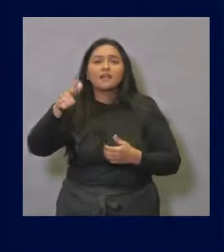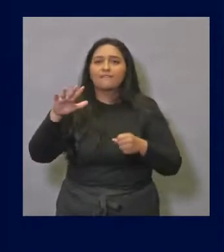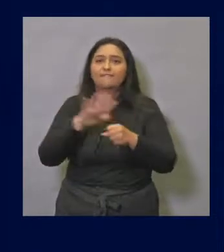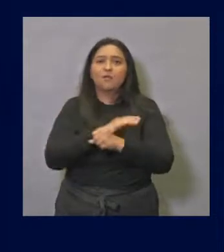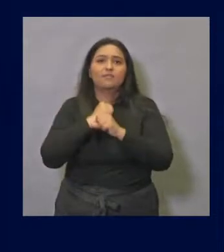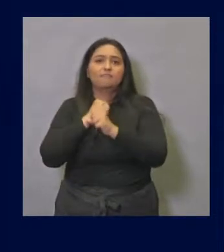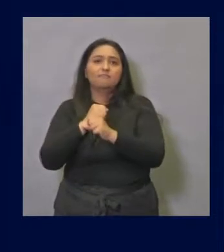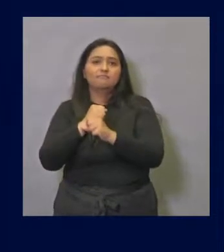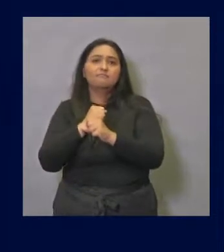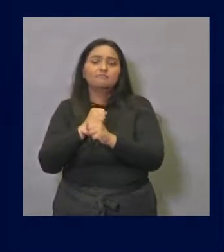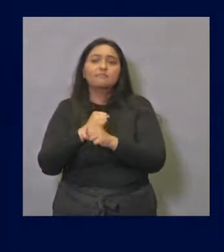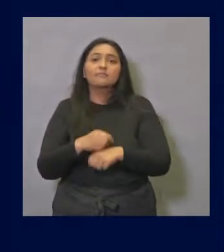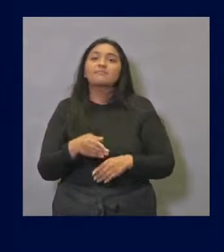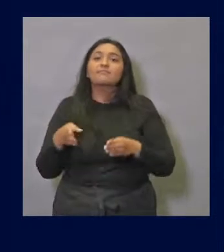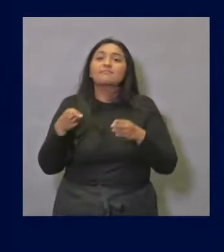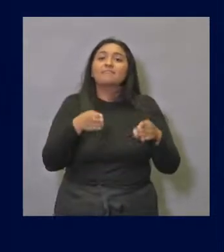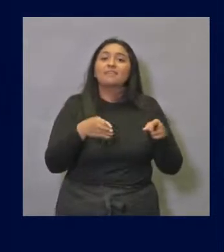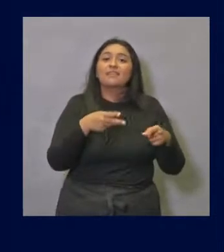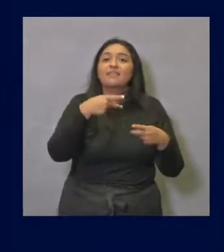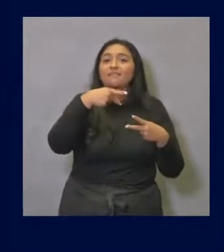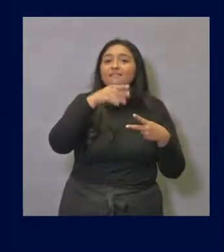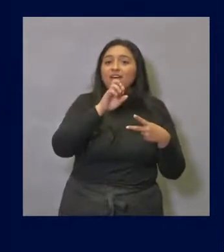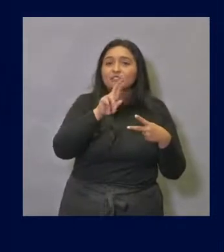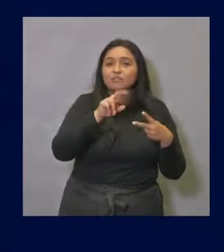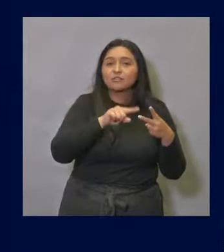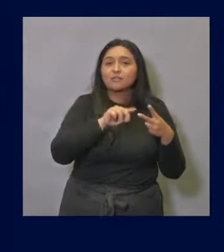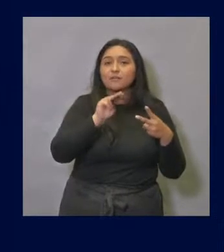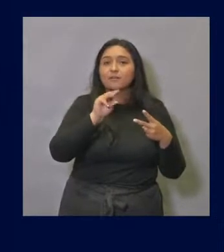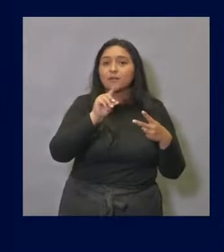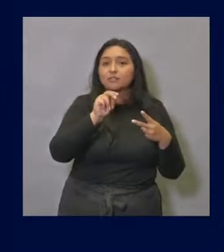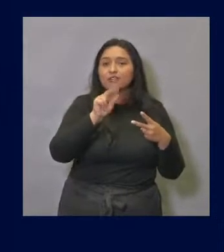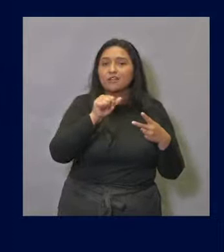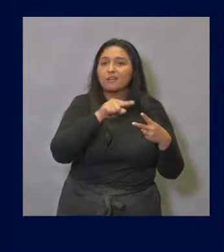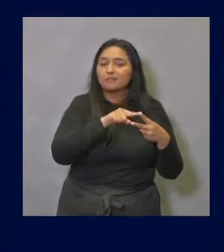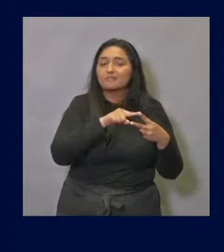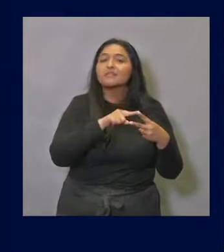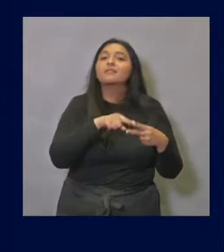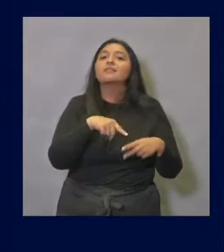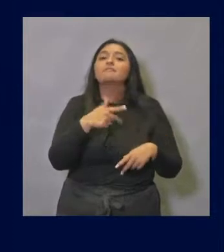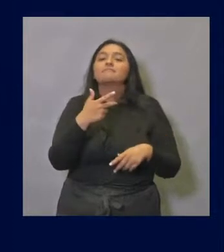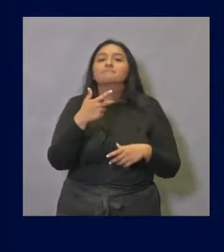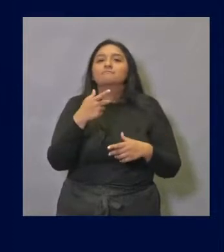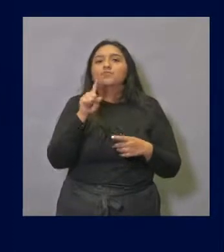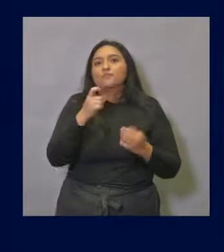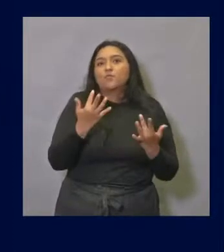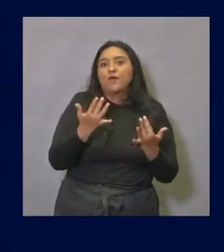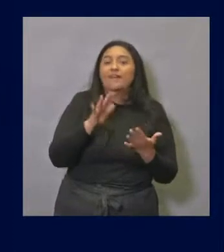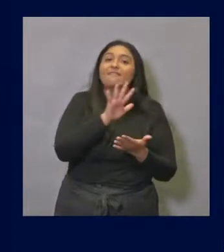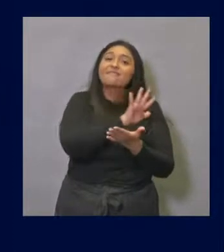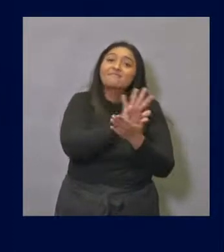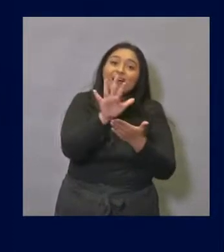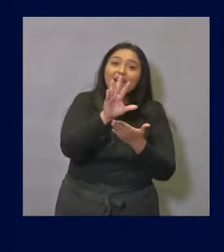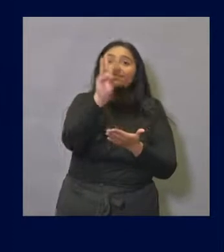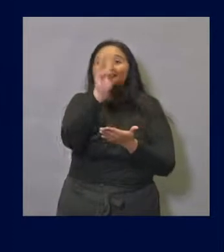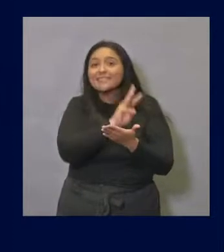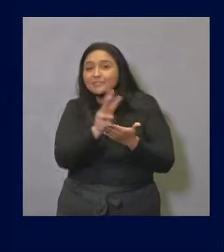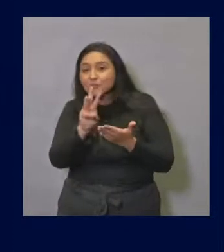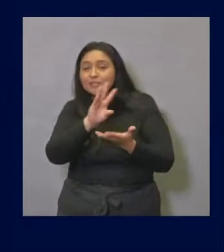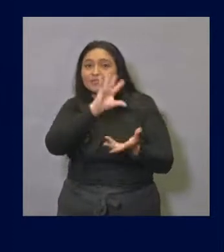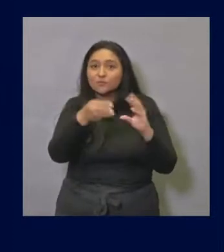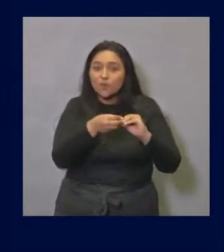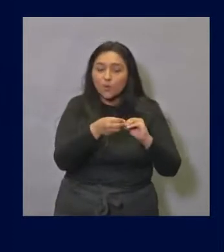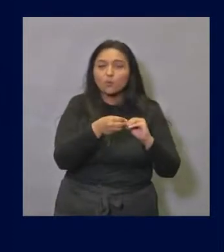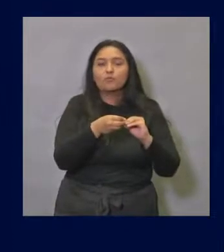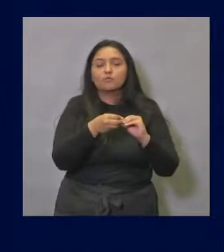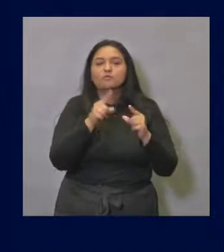while people who receive Pfizer or Moderna need to wait 5 to 6 weeks in total from the time they got that first dose to